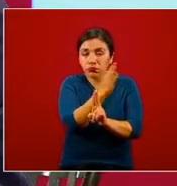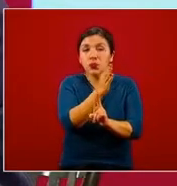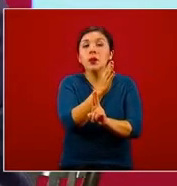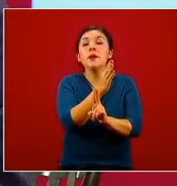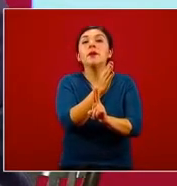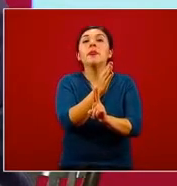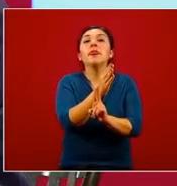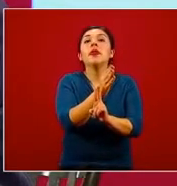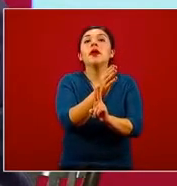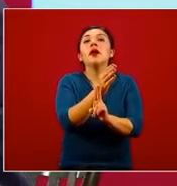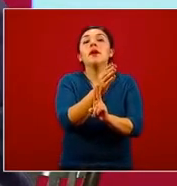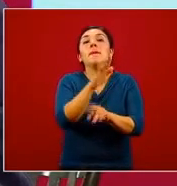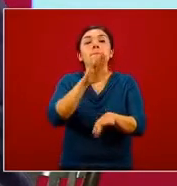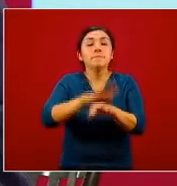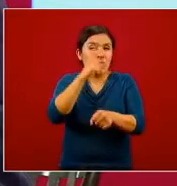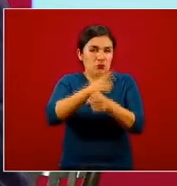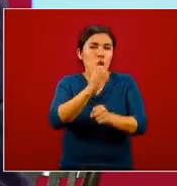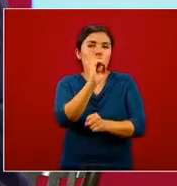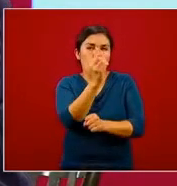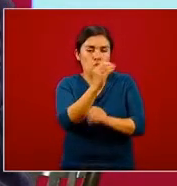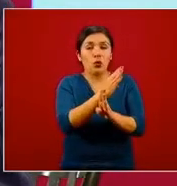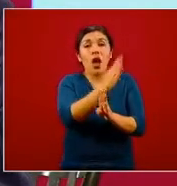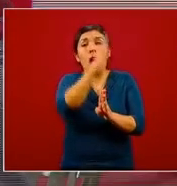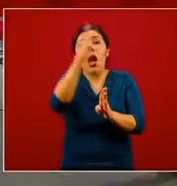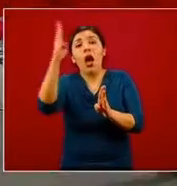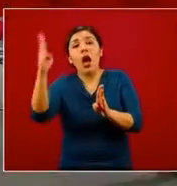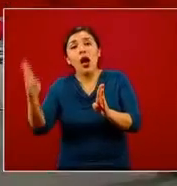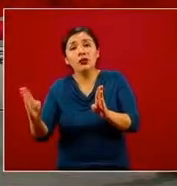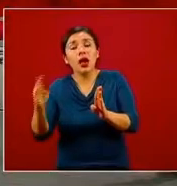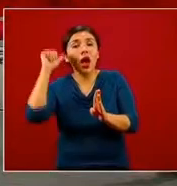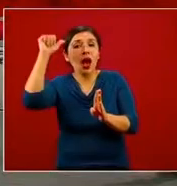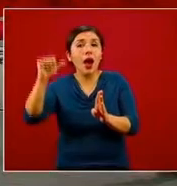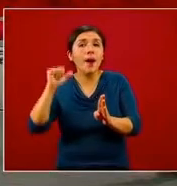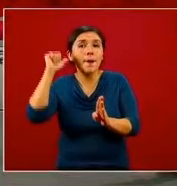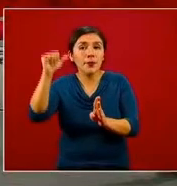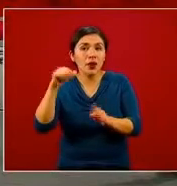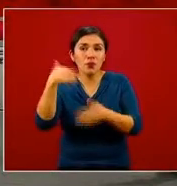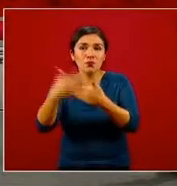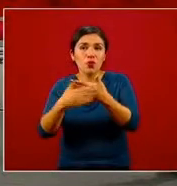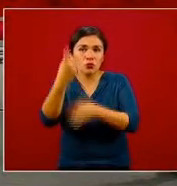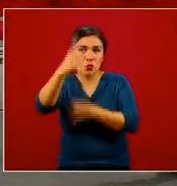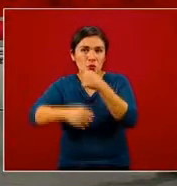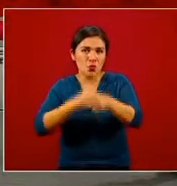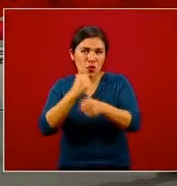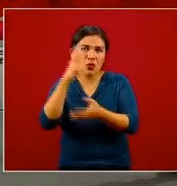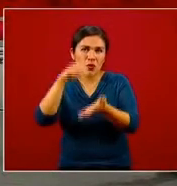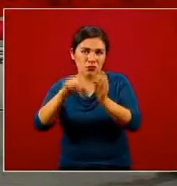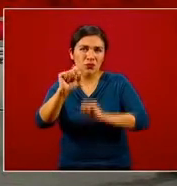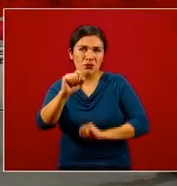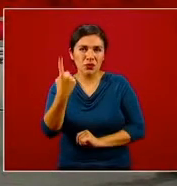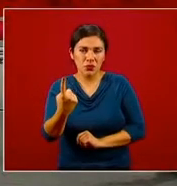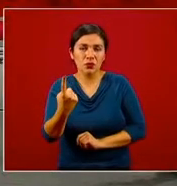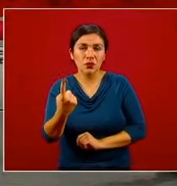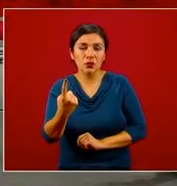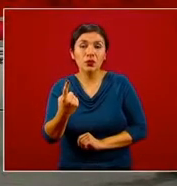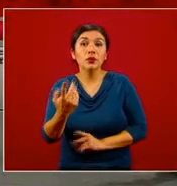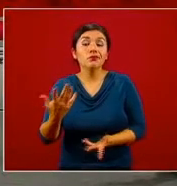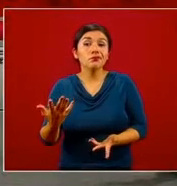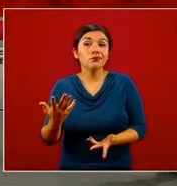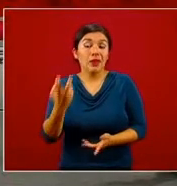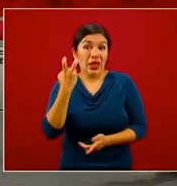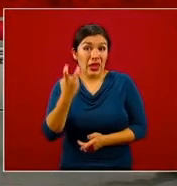hemisphere will see a flu season in roughly October, end of September,